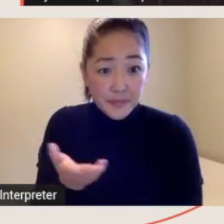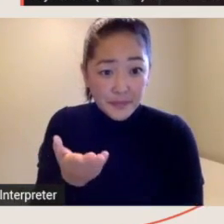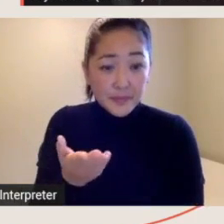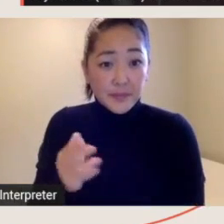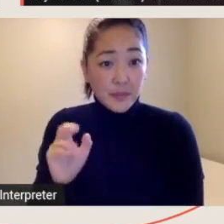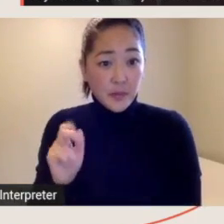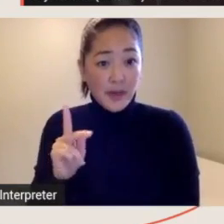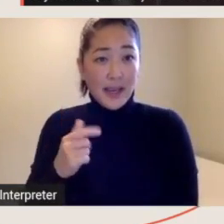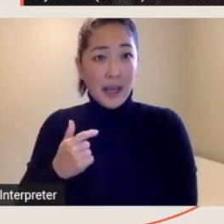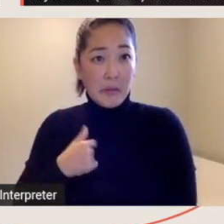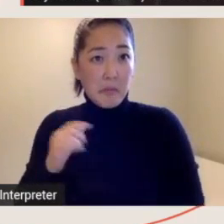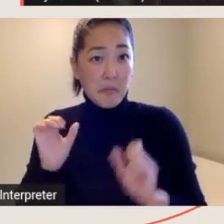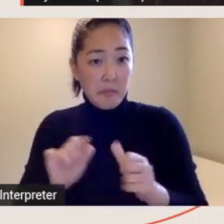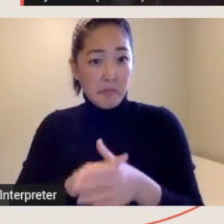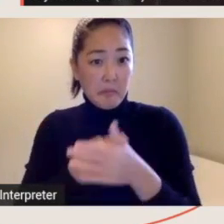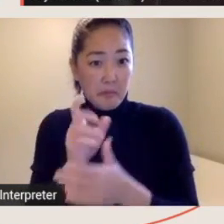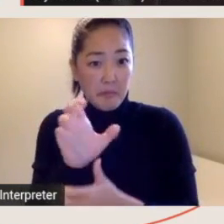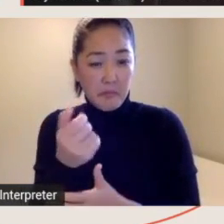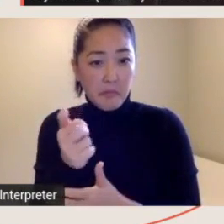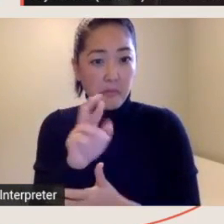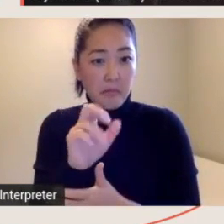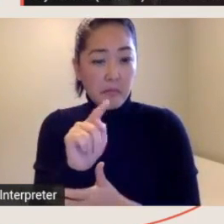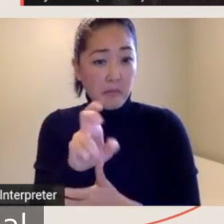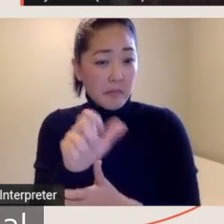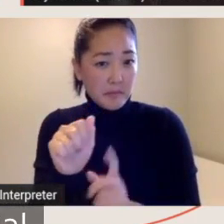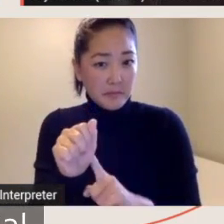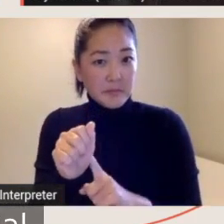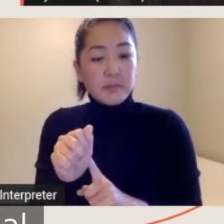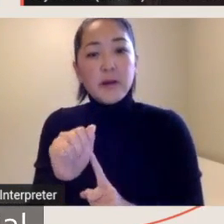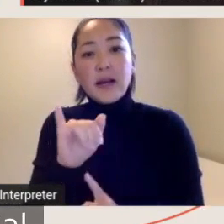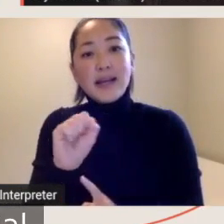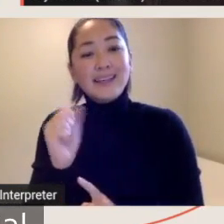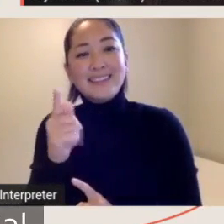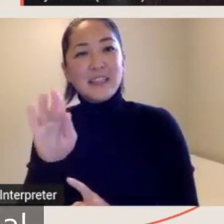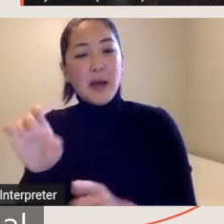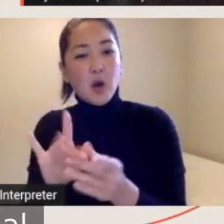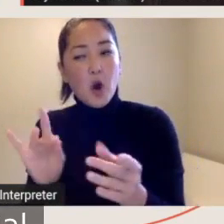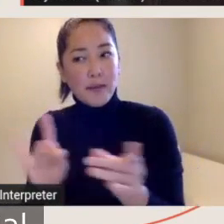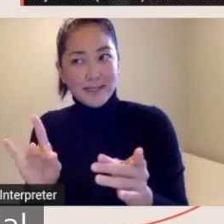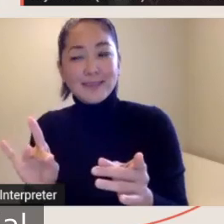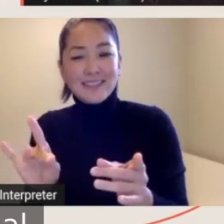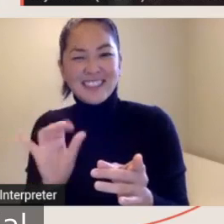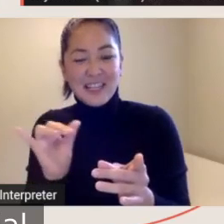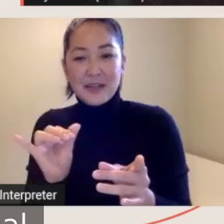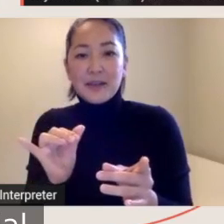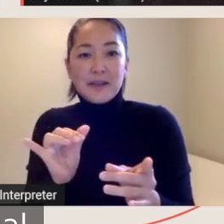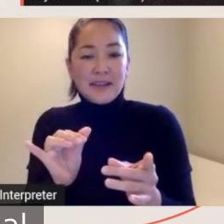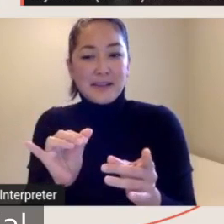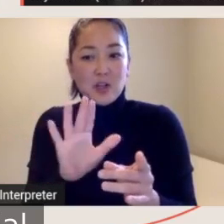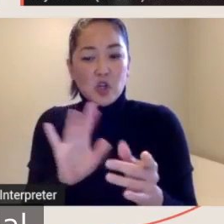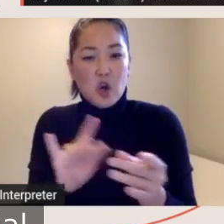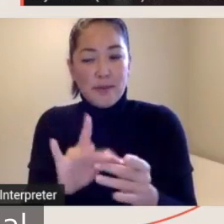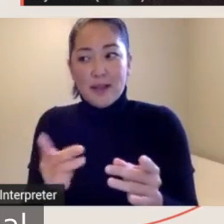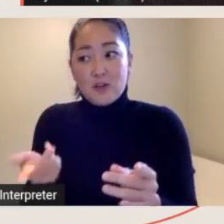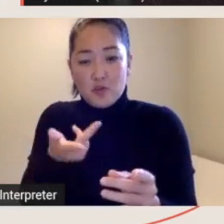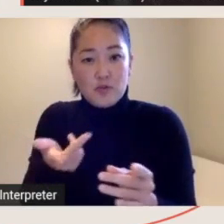Okay, I can start. So, as Isabella was saying, we met in this very special program called